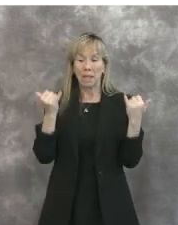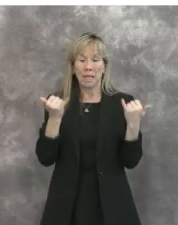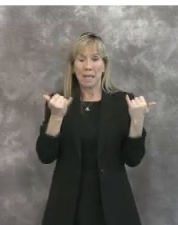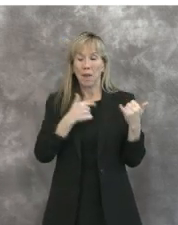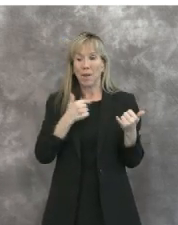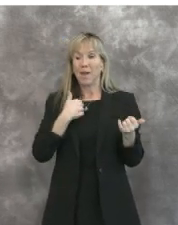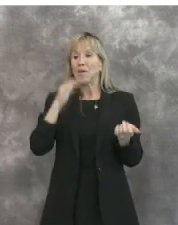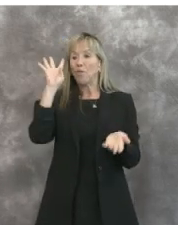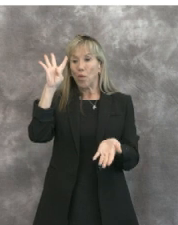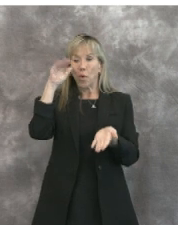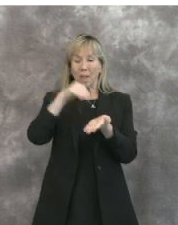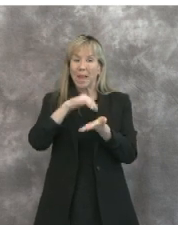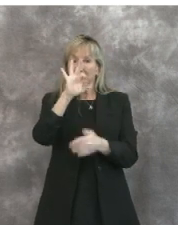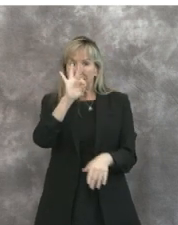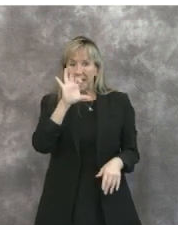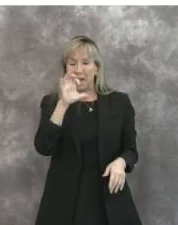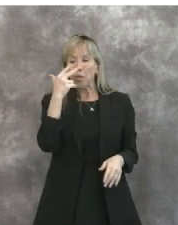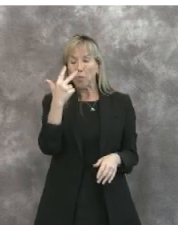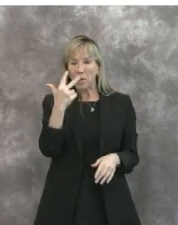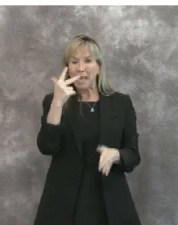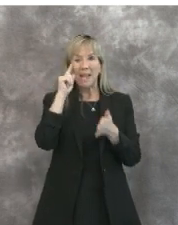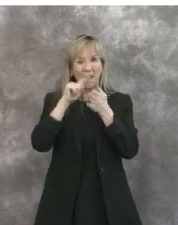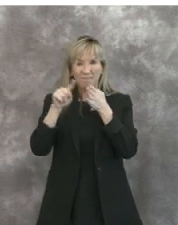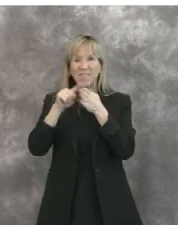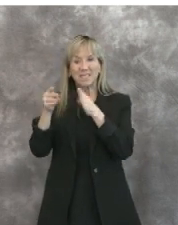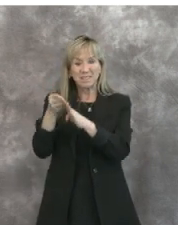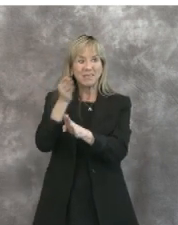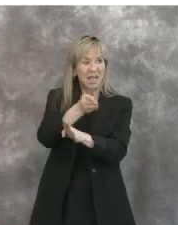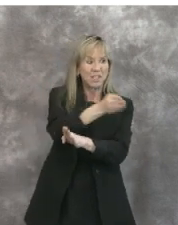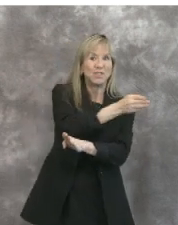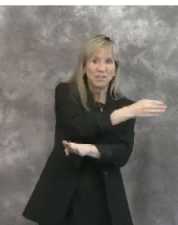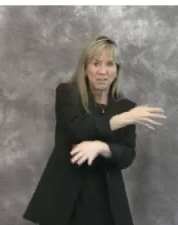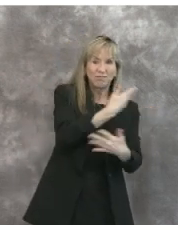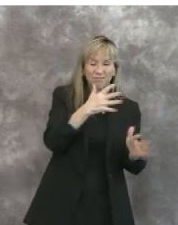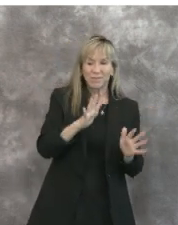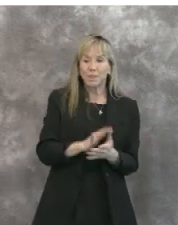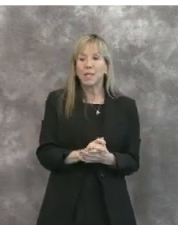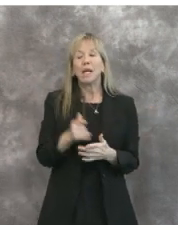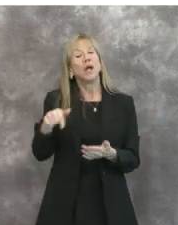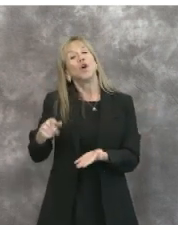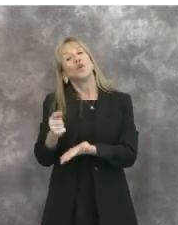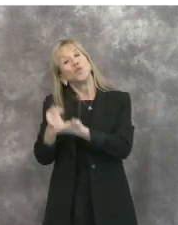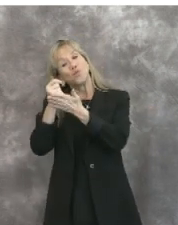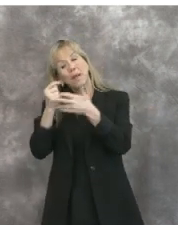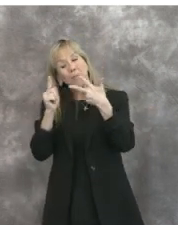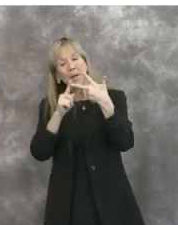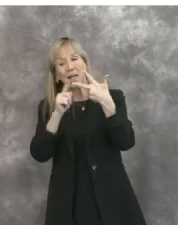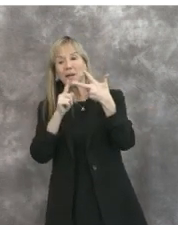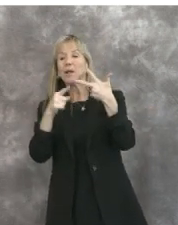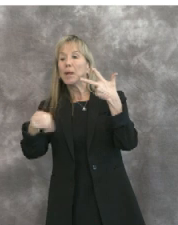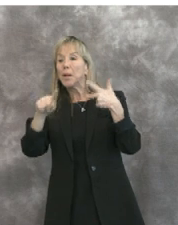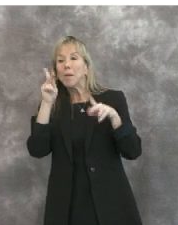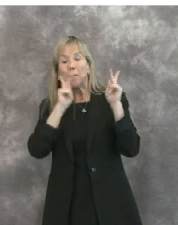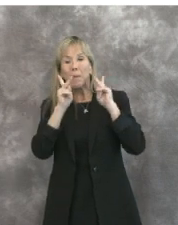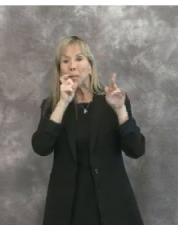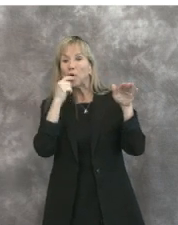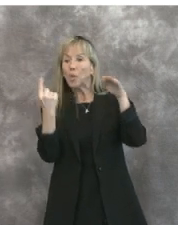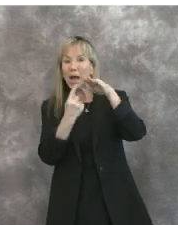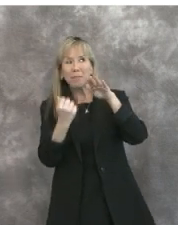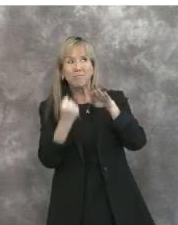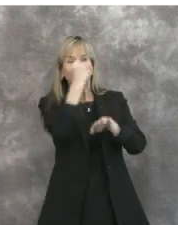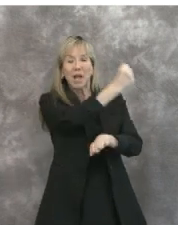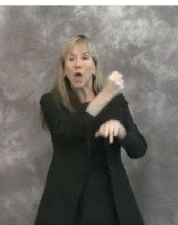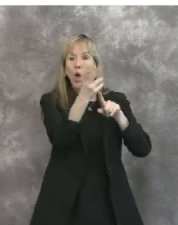performed 4,903 investigations. And then on the treatment, these are individuals in isolation who've received help at our public health motel rooms.